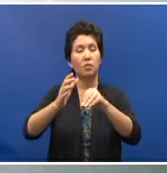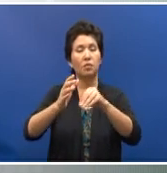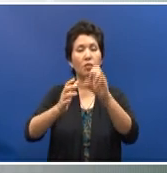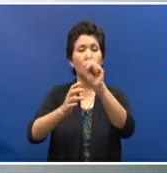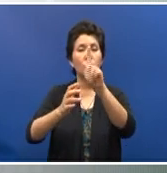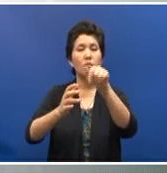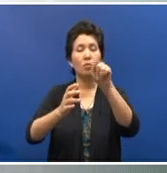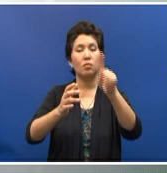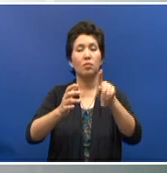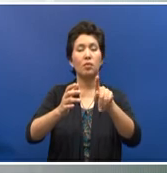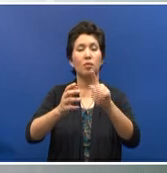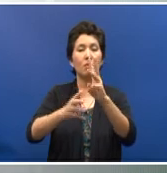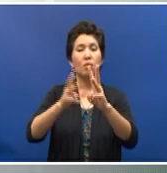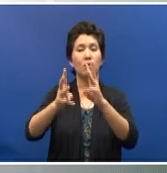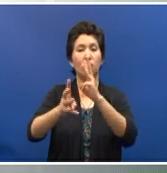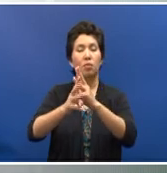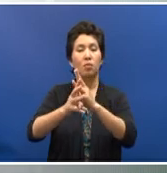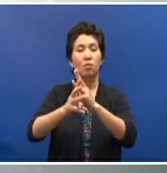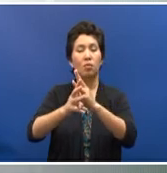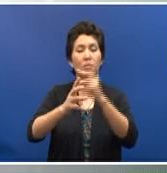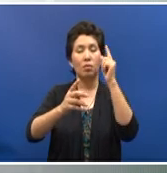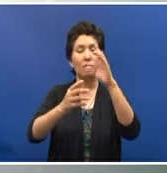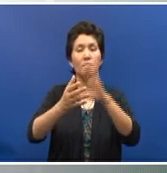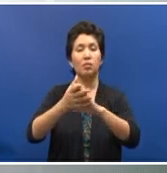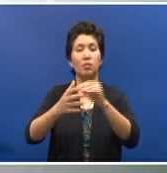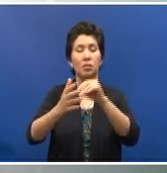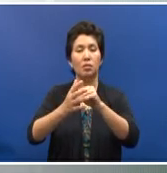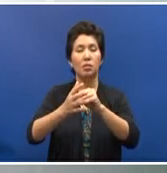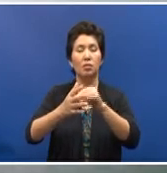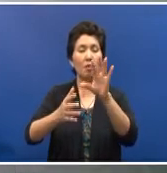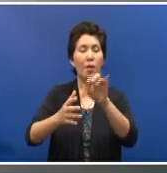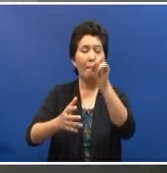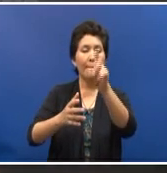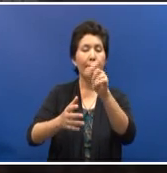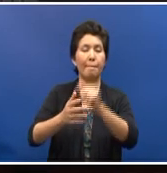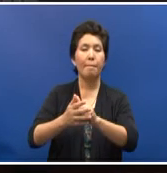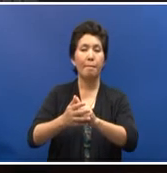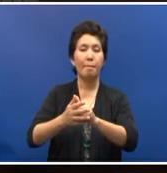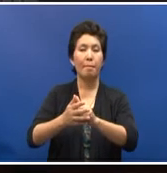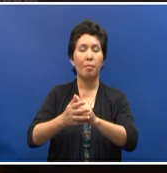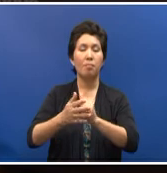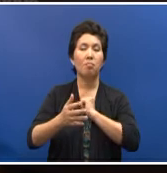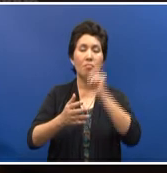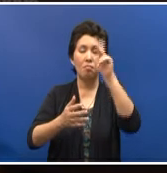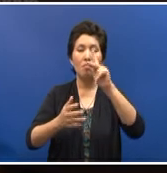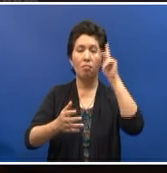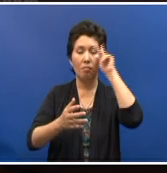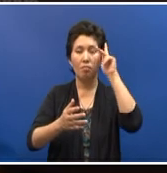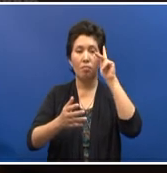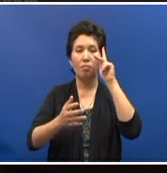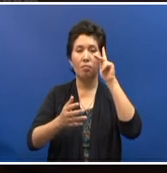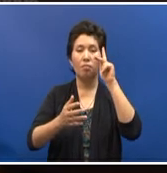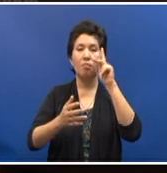of world cop or world police for the implicit purpose of furthering its own political